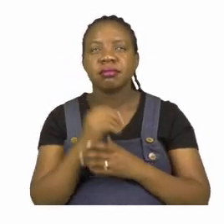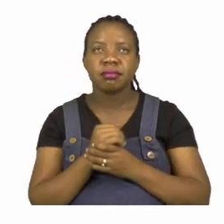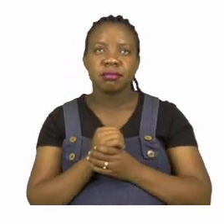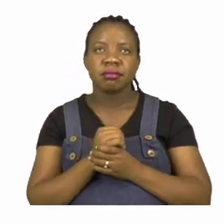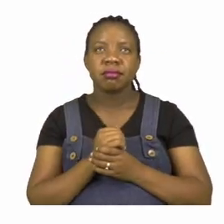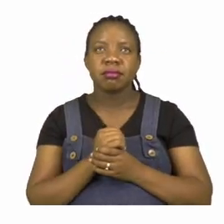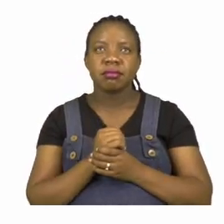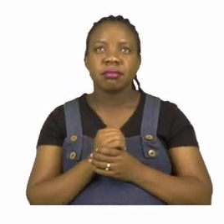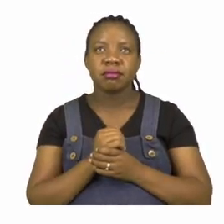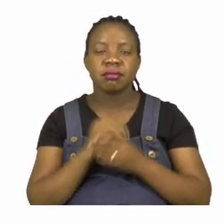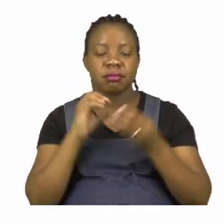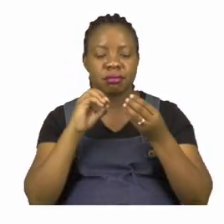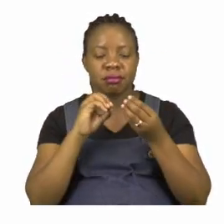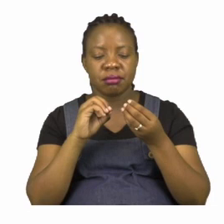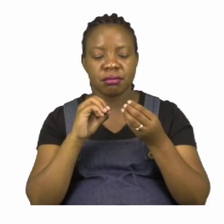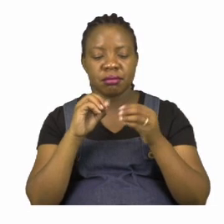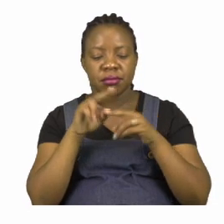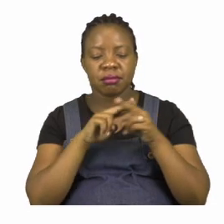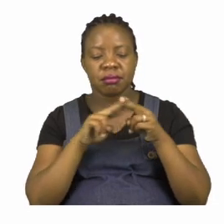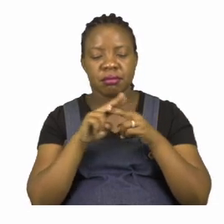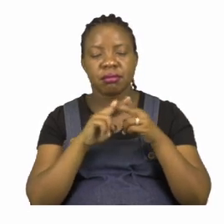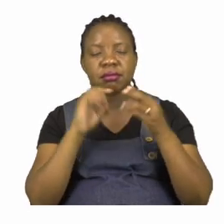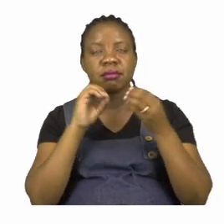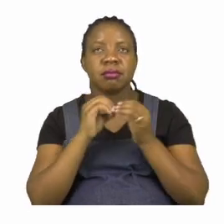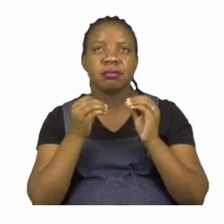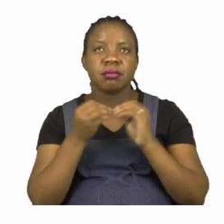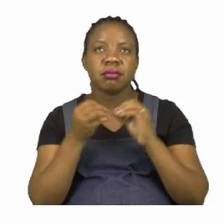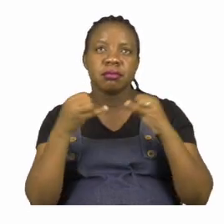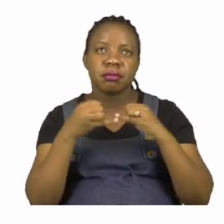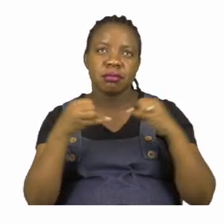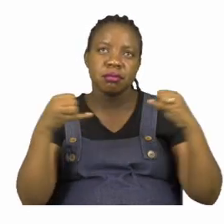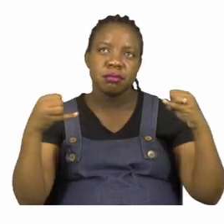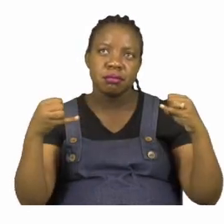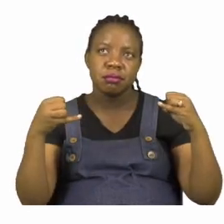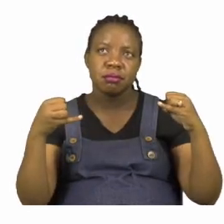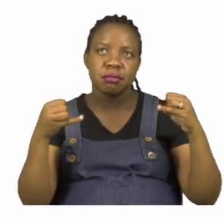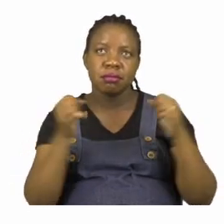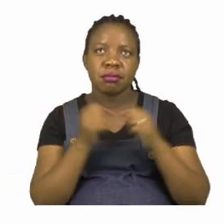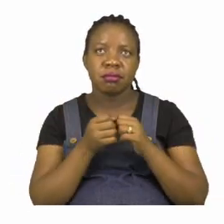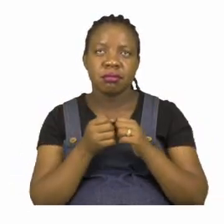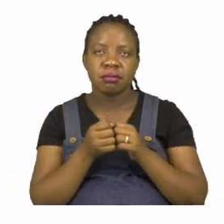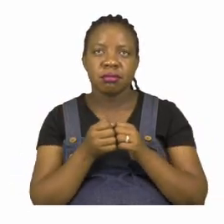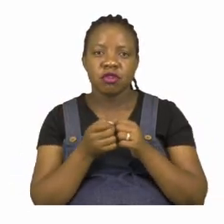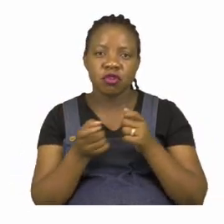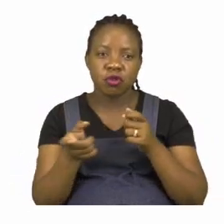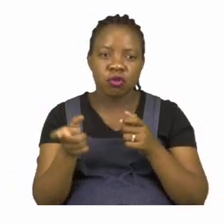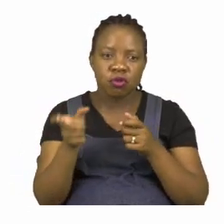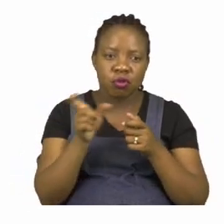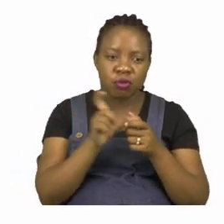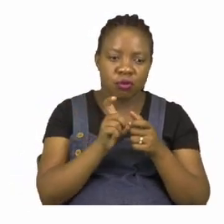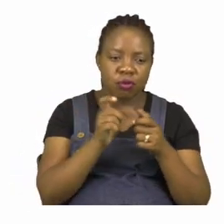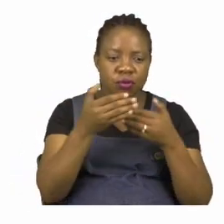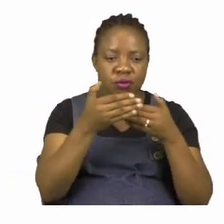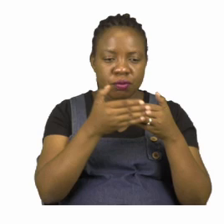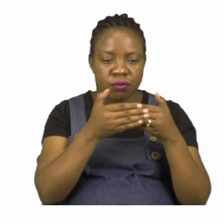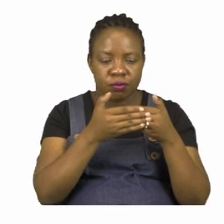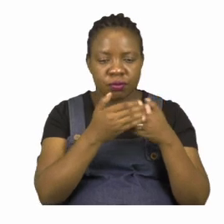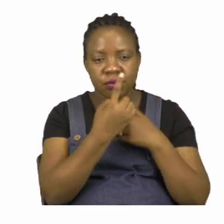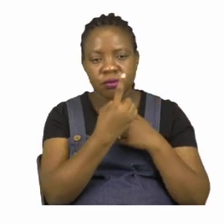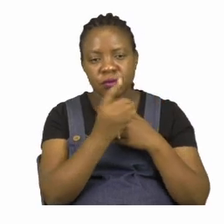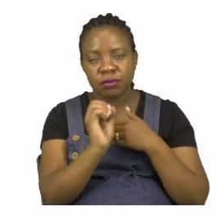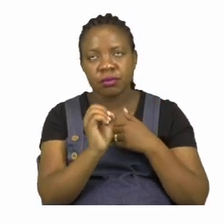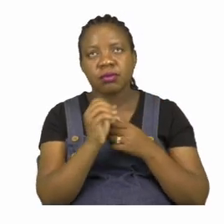use the number line to round off the following numbers to the nearest 10. They've given you